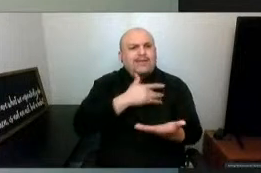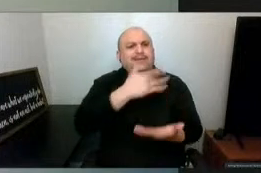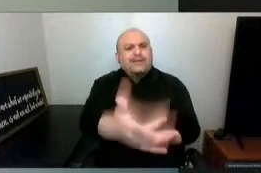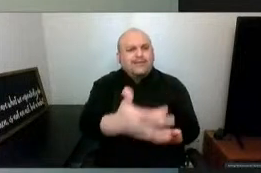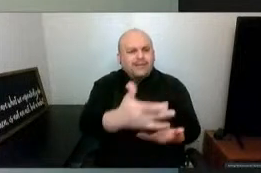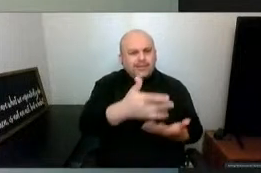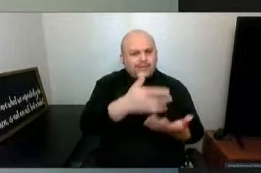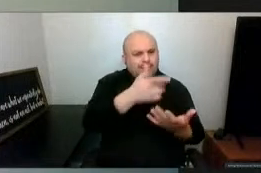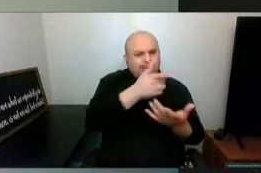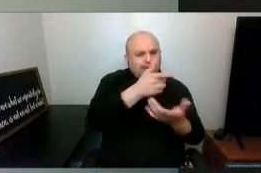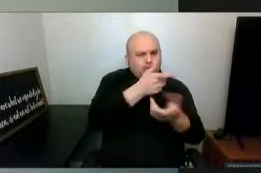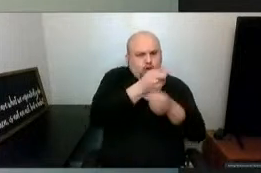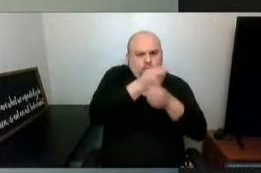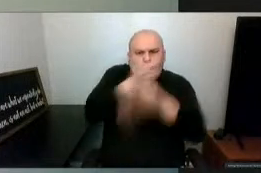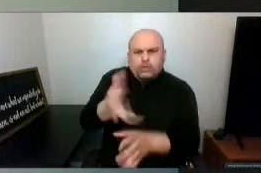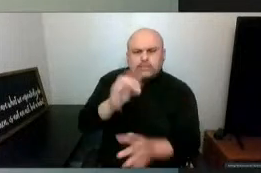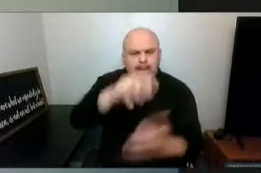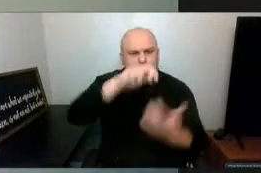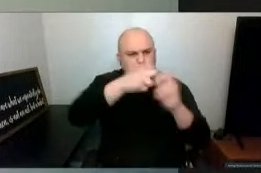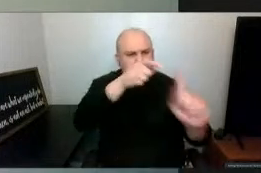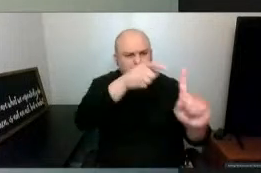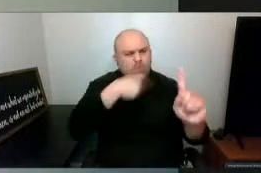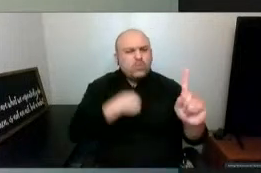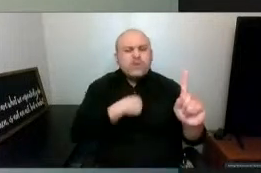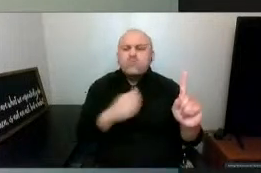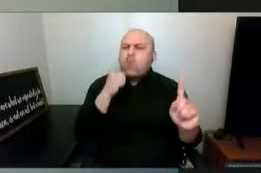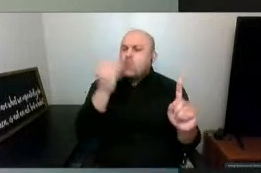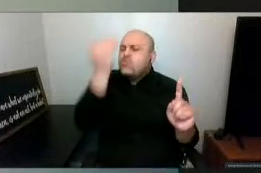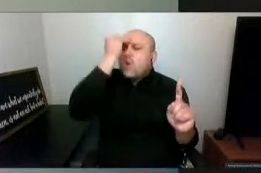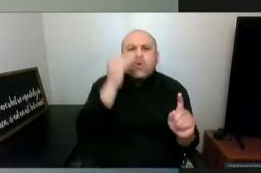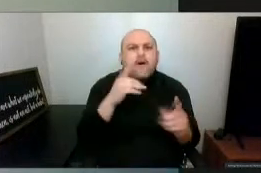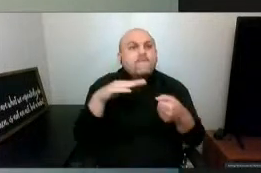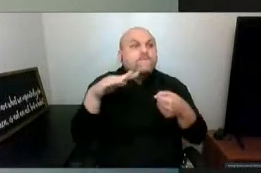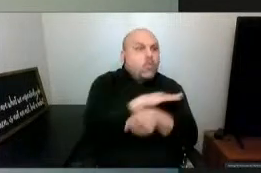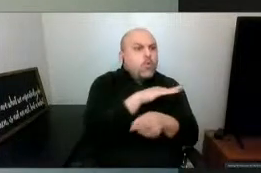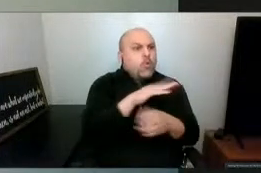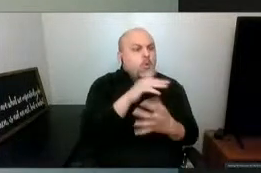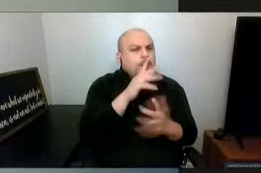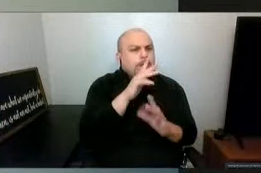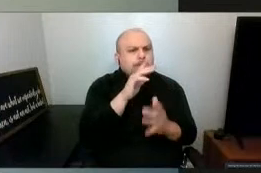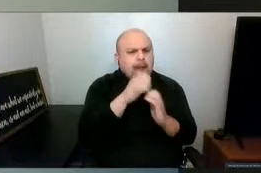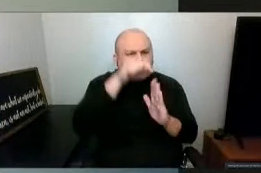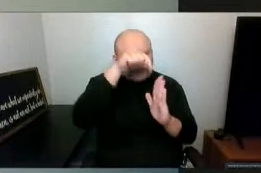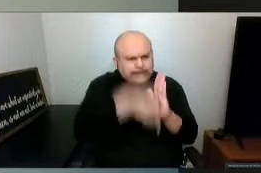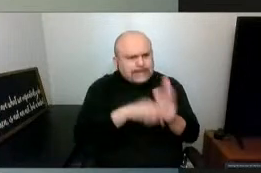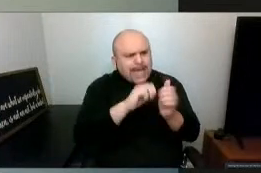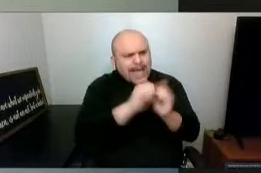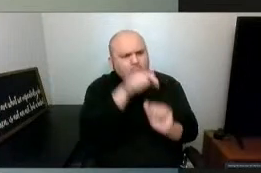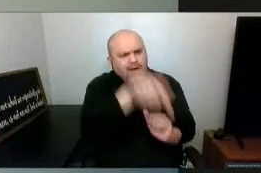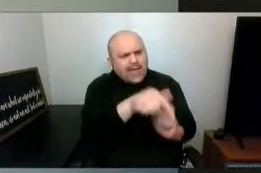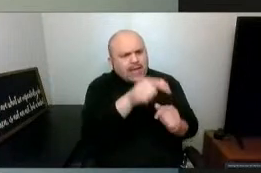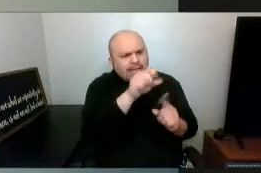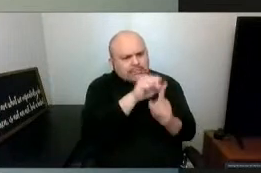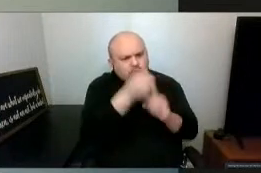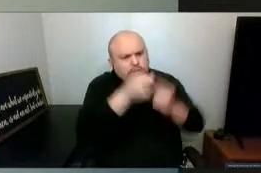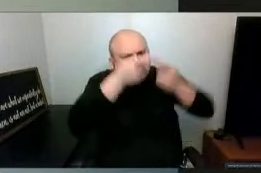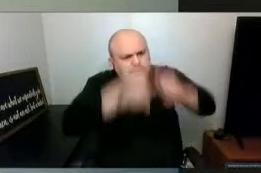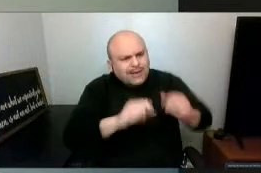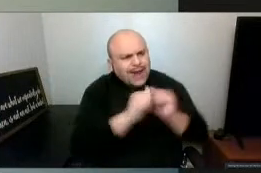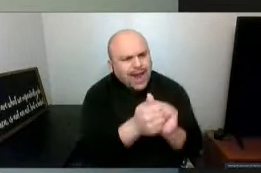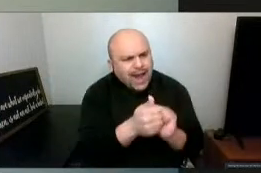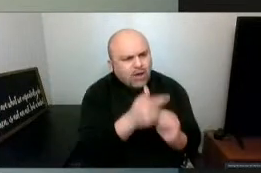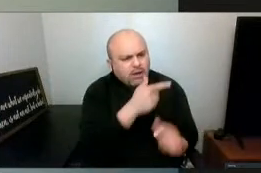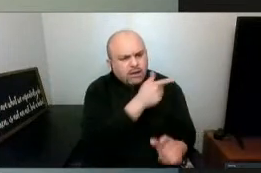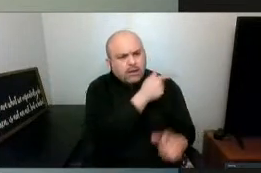And we won't know the full extent of how these things unfolded for some time until we